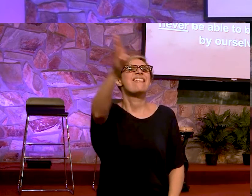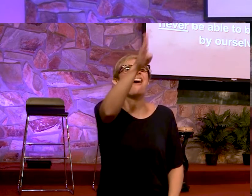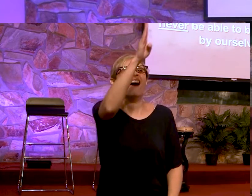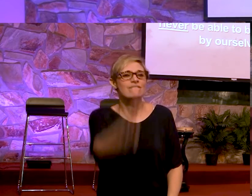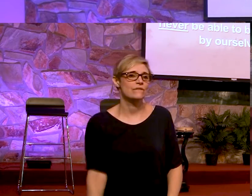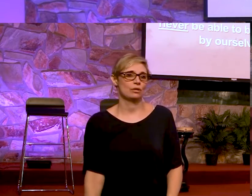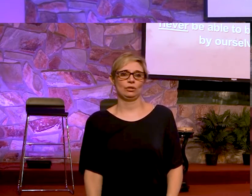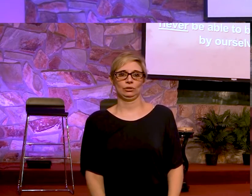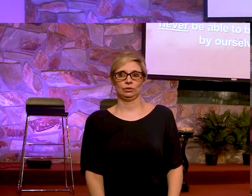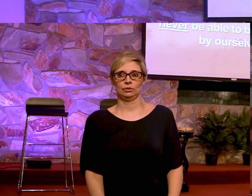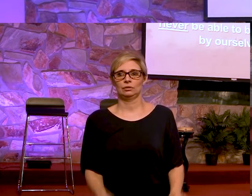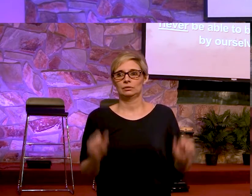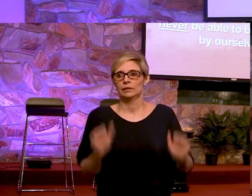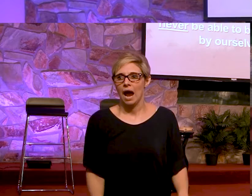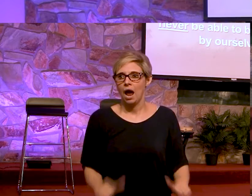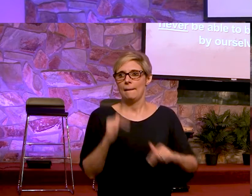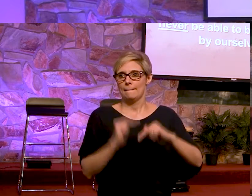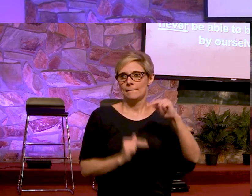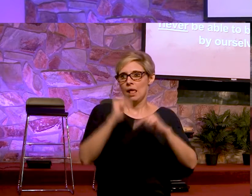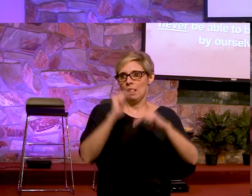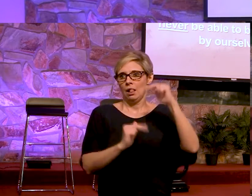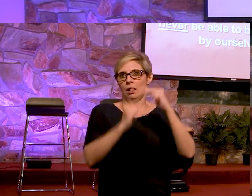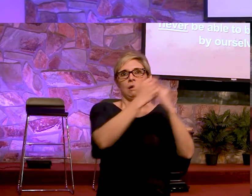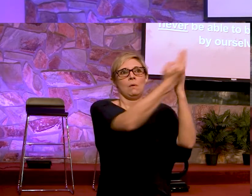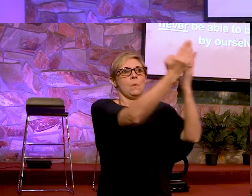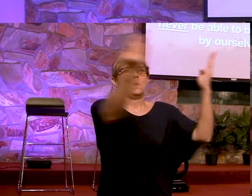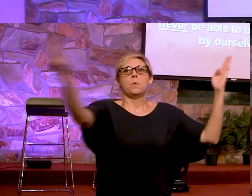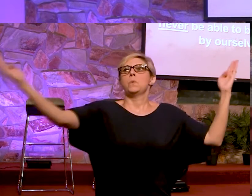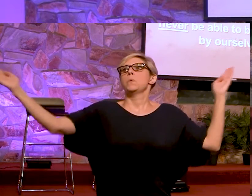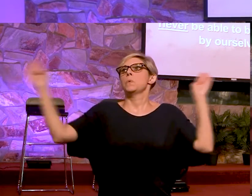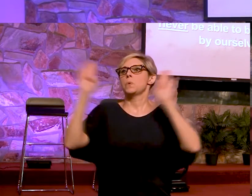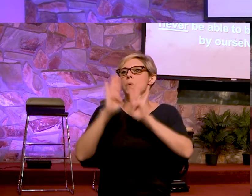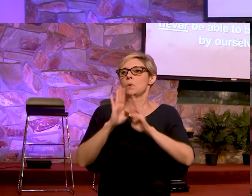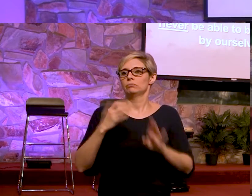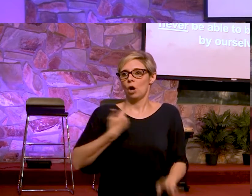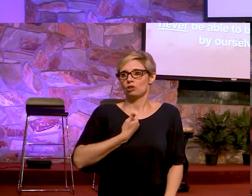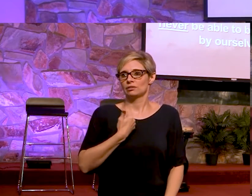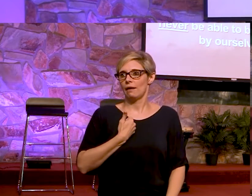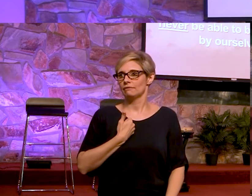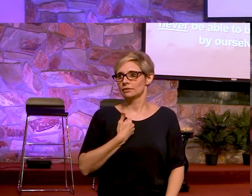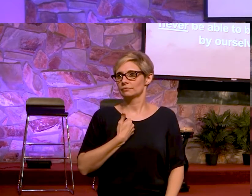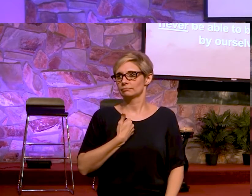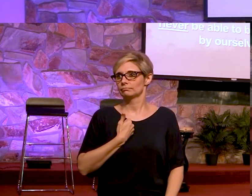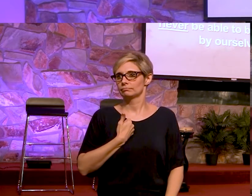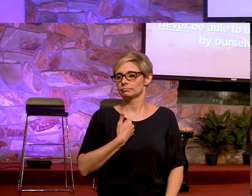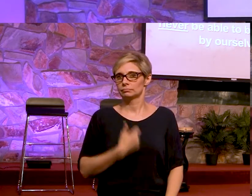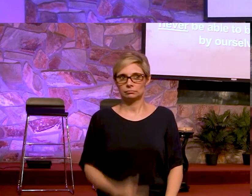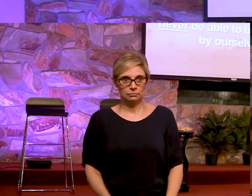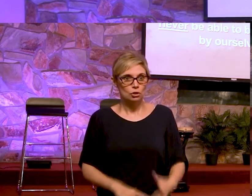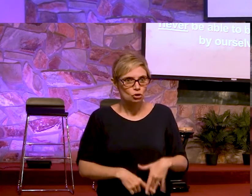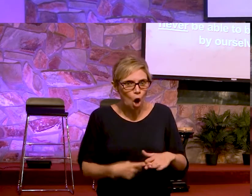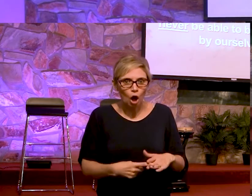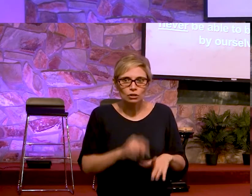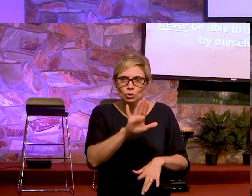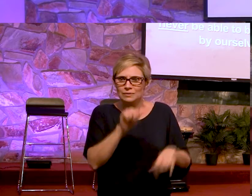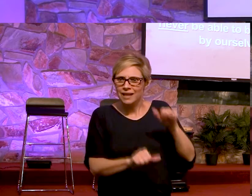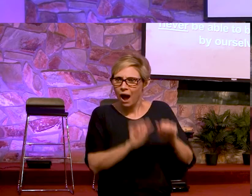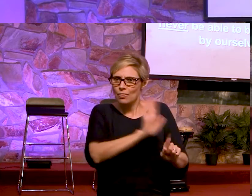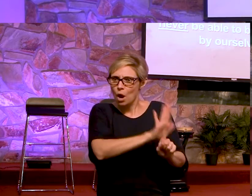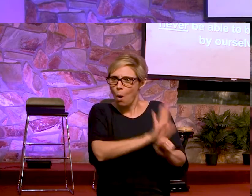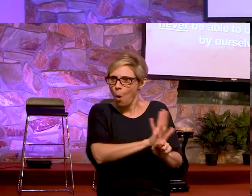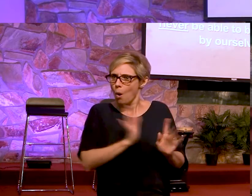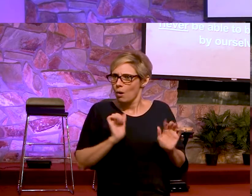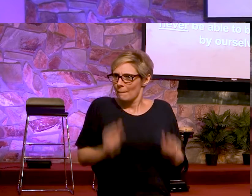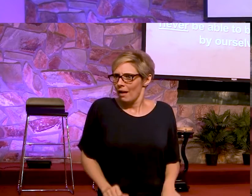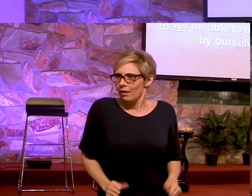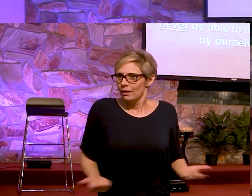be able to build the wall by ourselves. You see, they were starting to doubt their own ability. They were starting